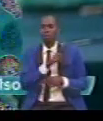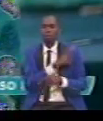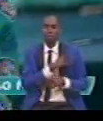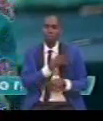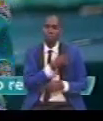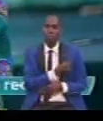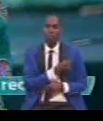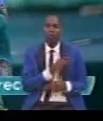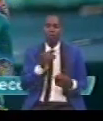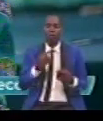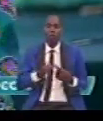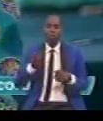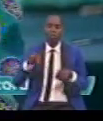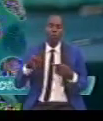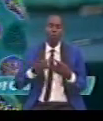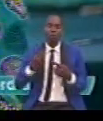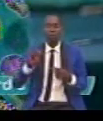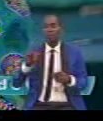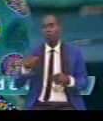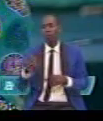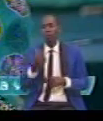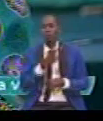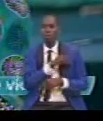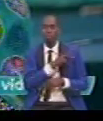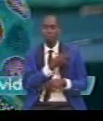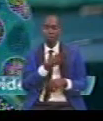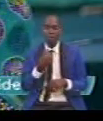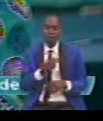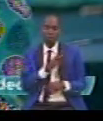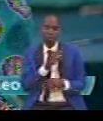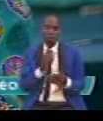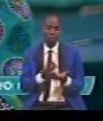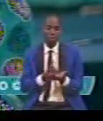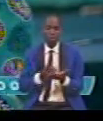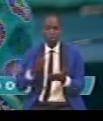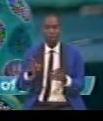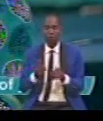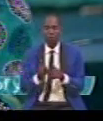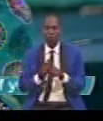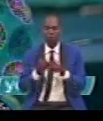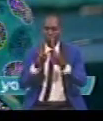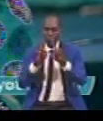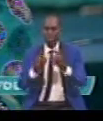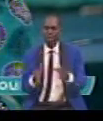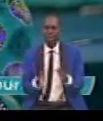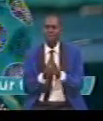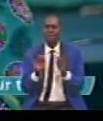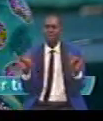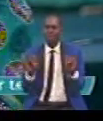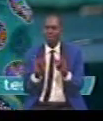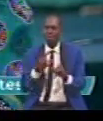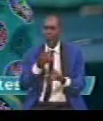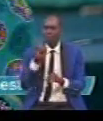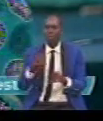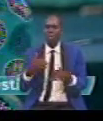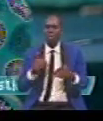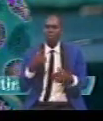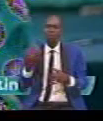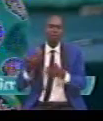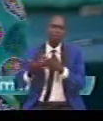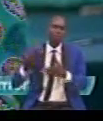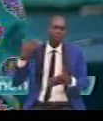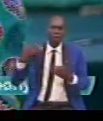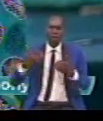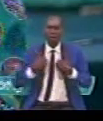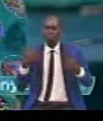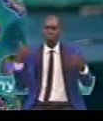So when I went there, he also examined me and he asked me the same question, have you ever had an accident?